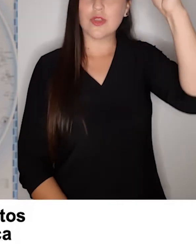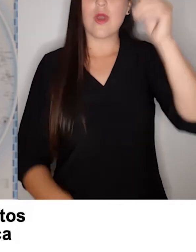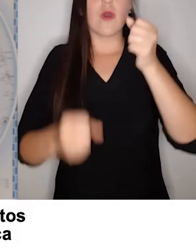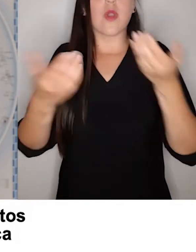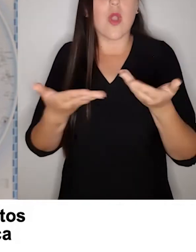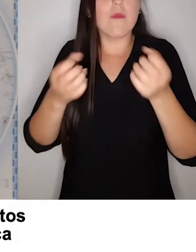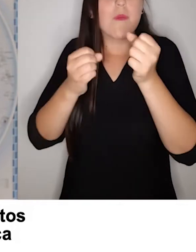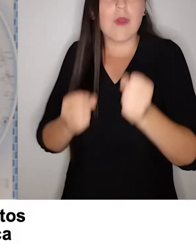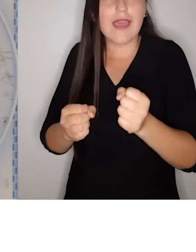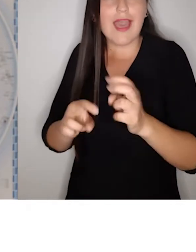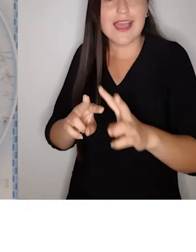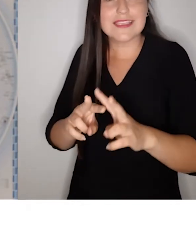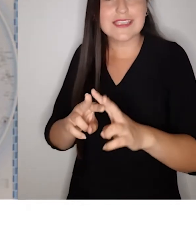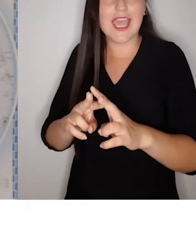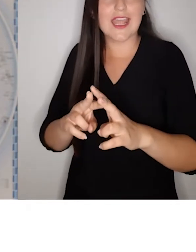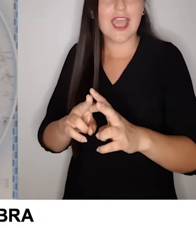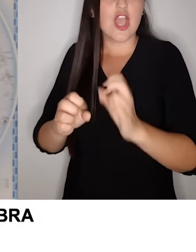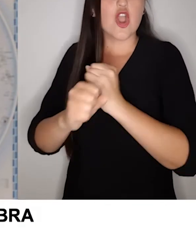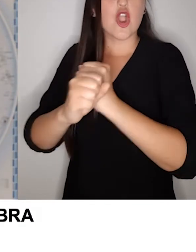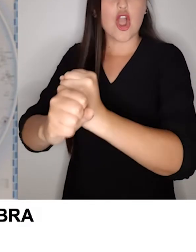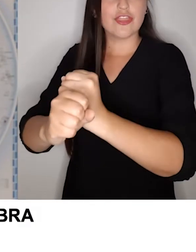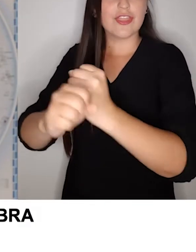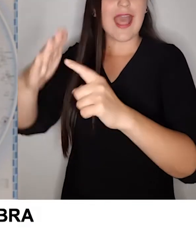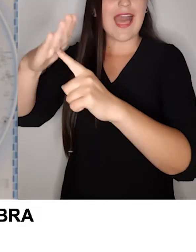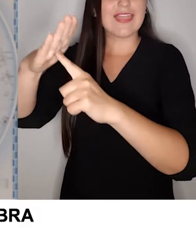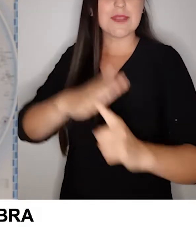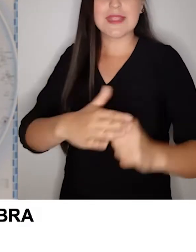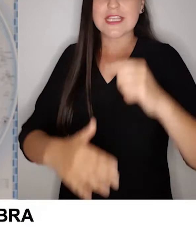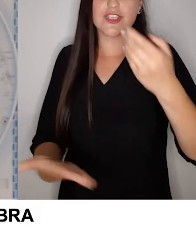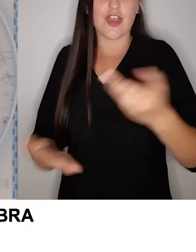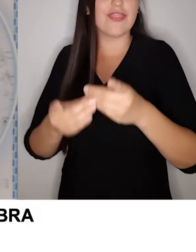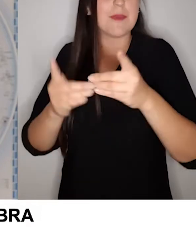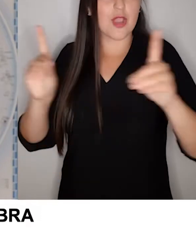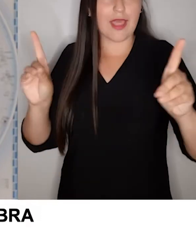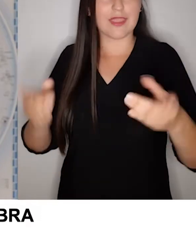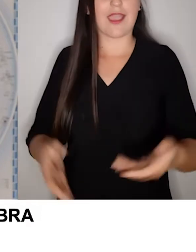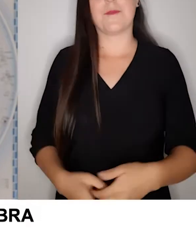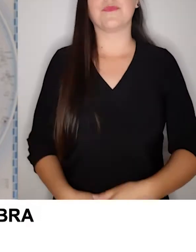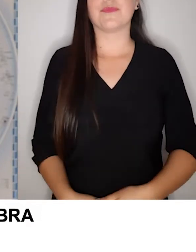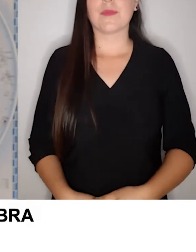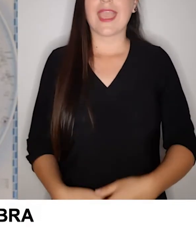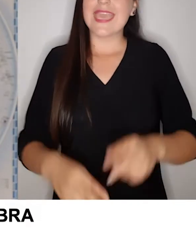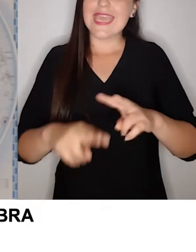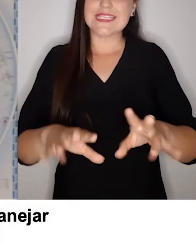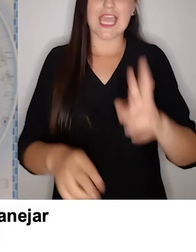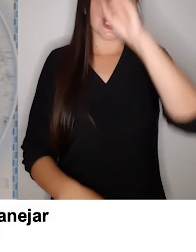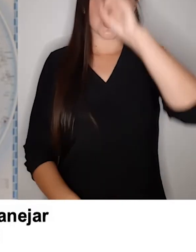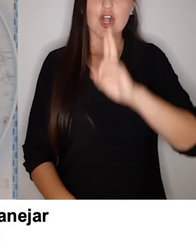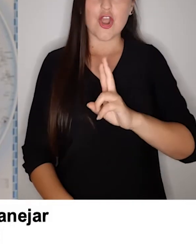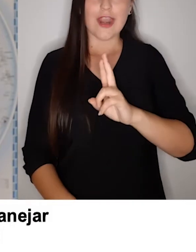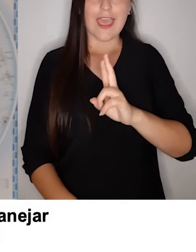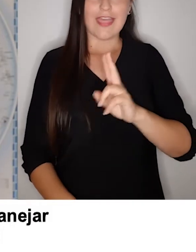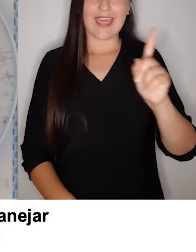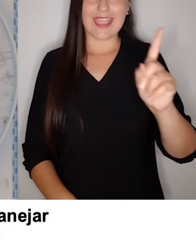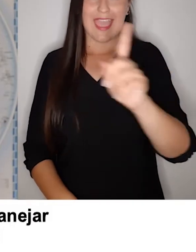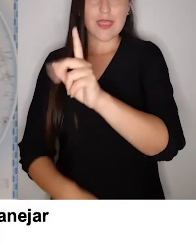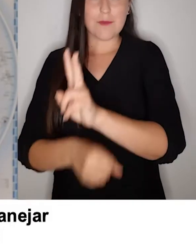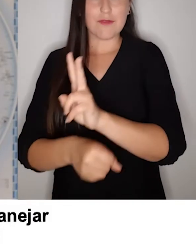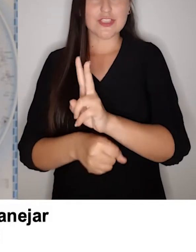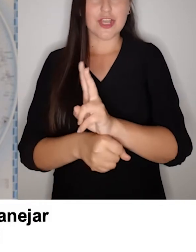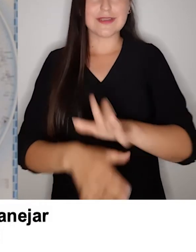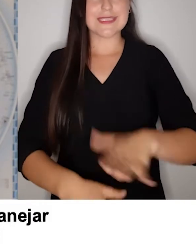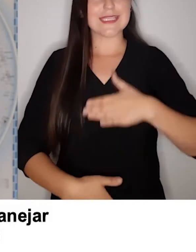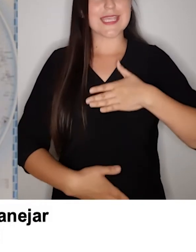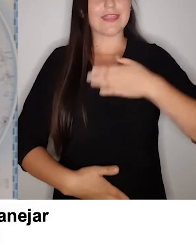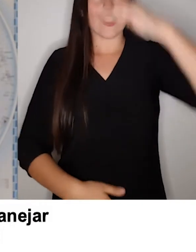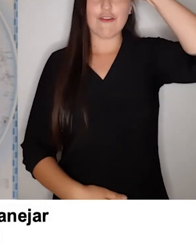an anti-democratic way. And an important goal of Dembra is to make the individual teacher more confident in how